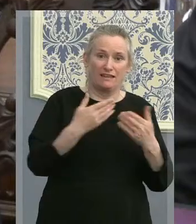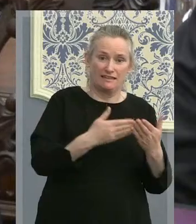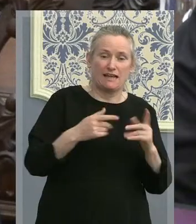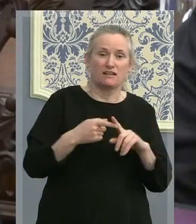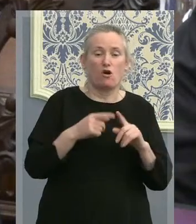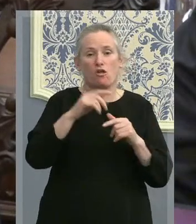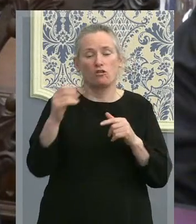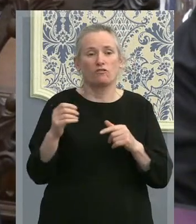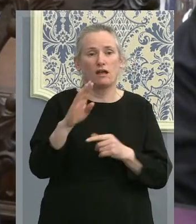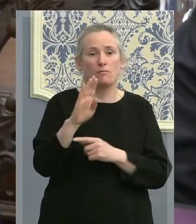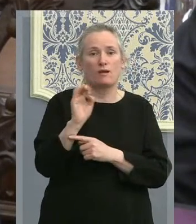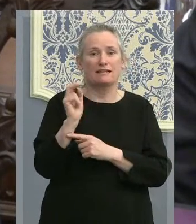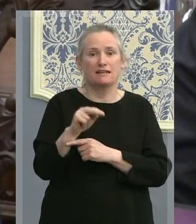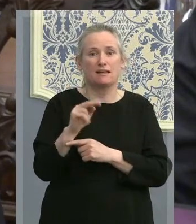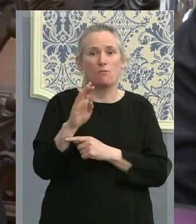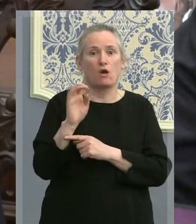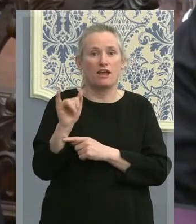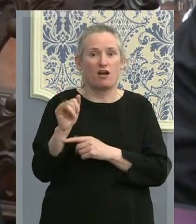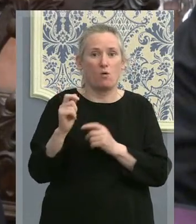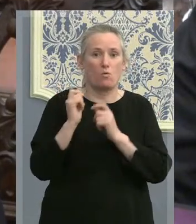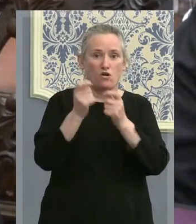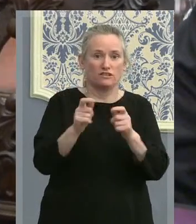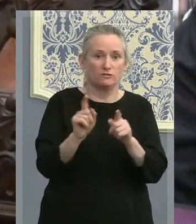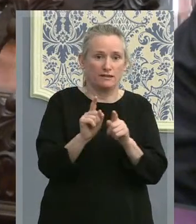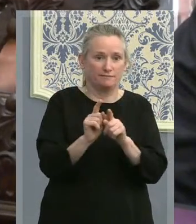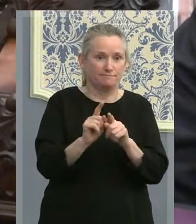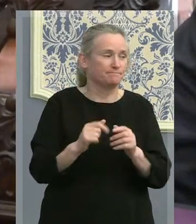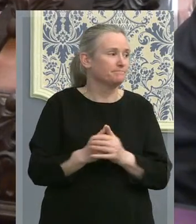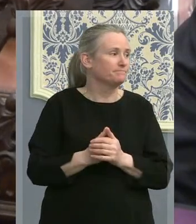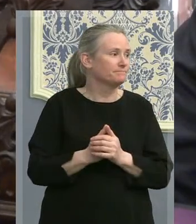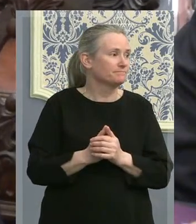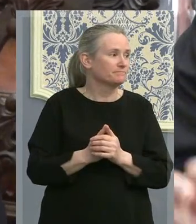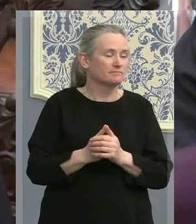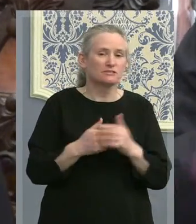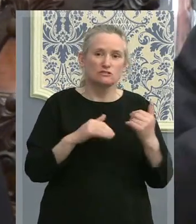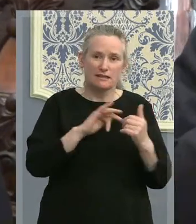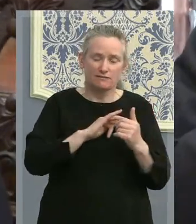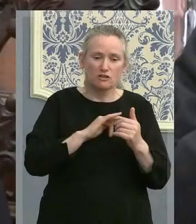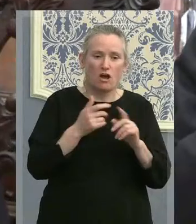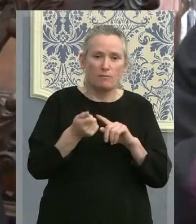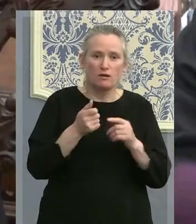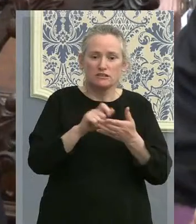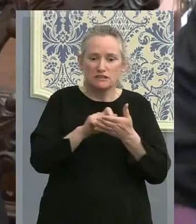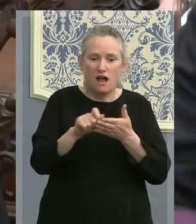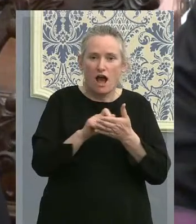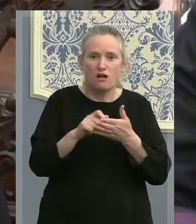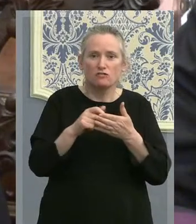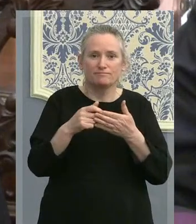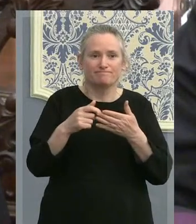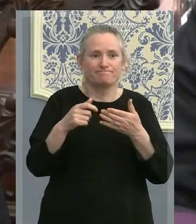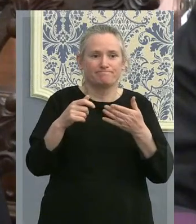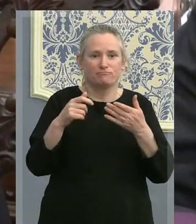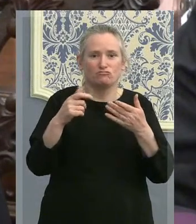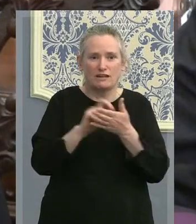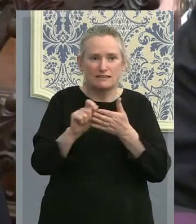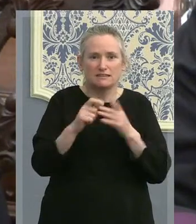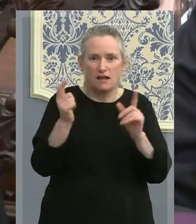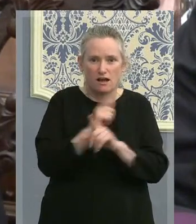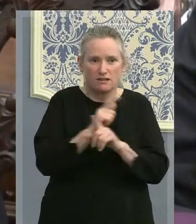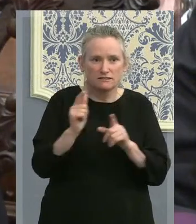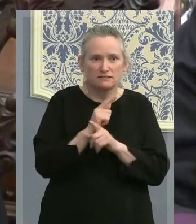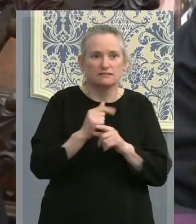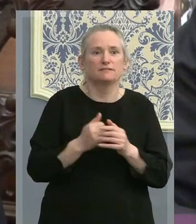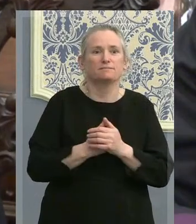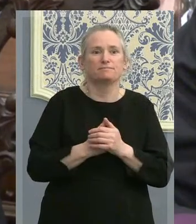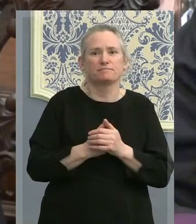I think, you mentioned yourself that it's all about the songwriting, and it is indeed, and